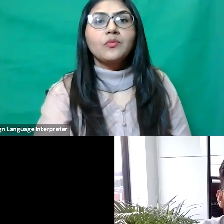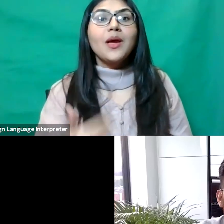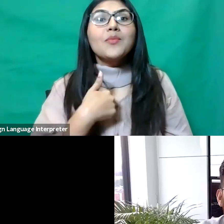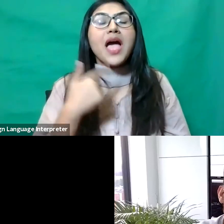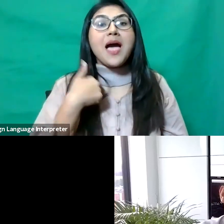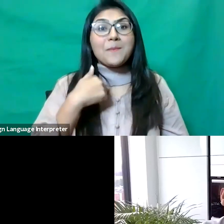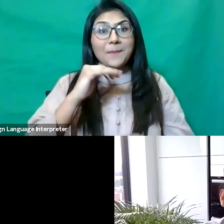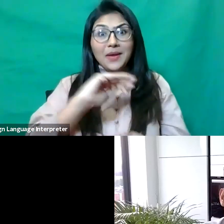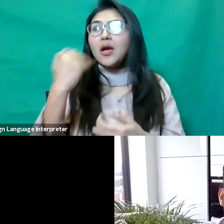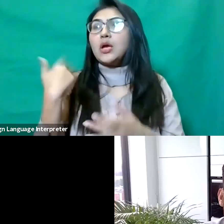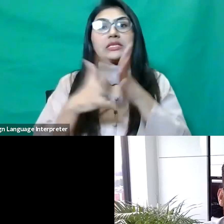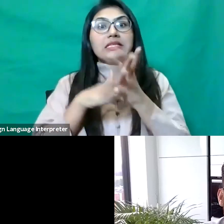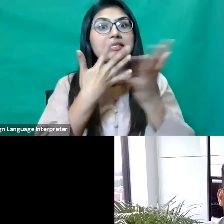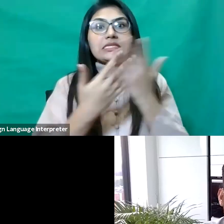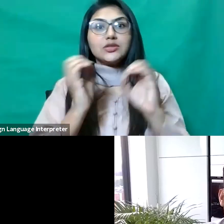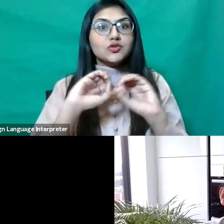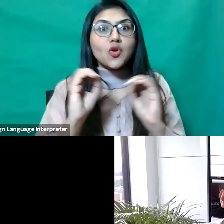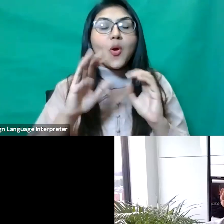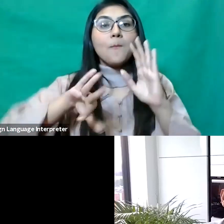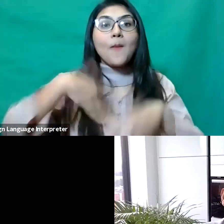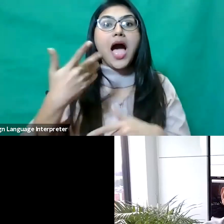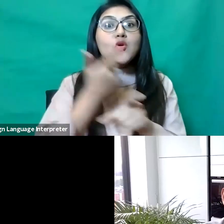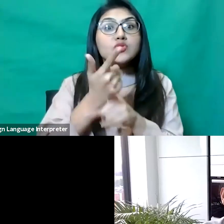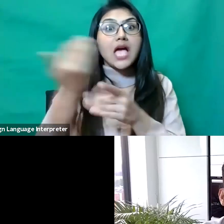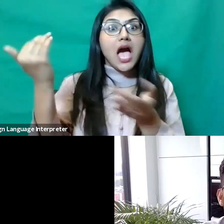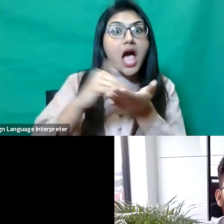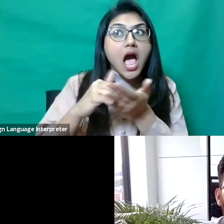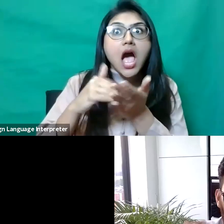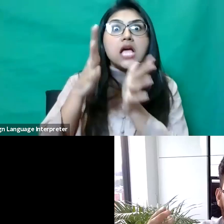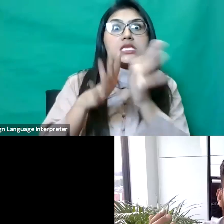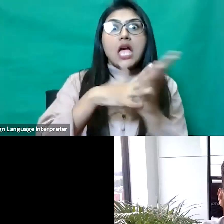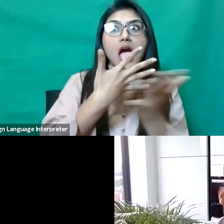didn't sign, but I had teachers to do sign language for me